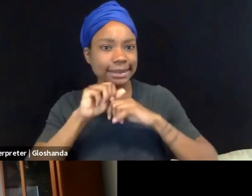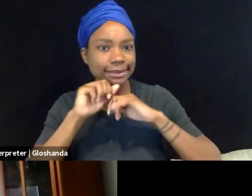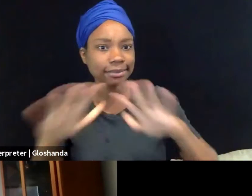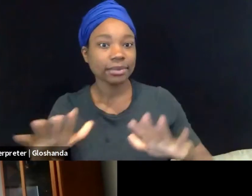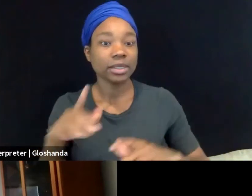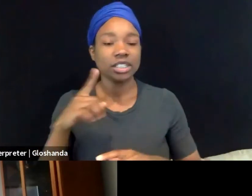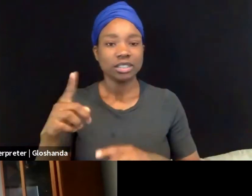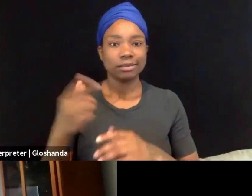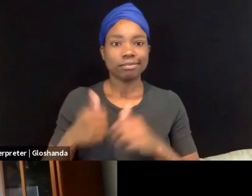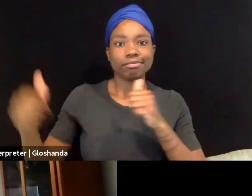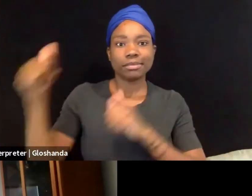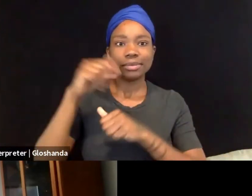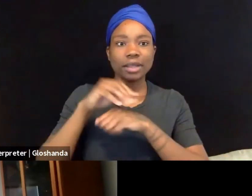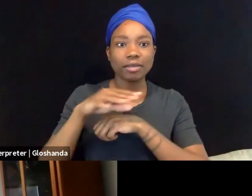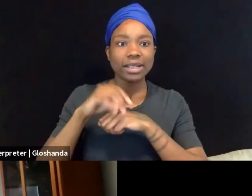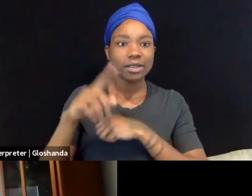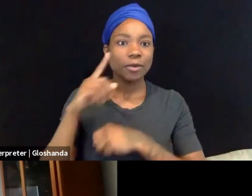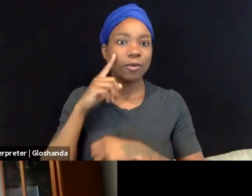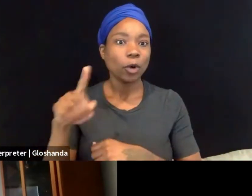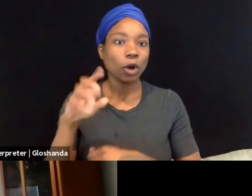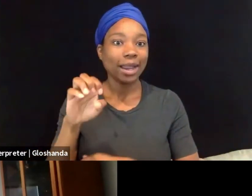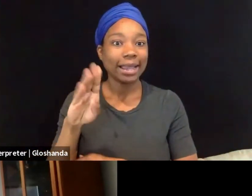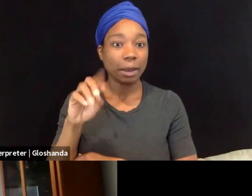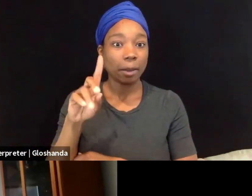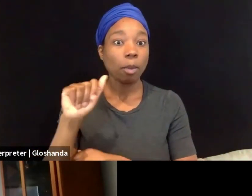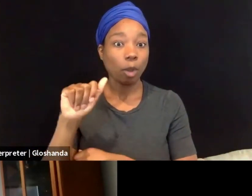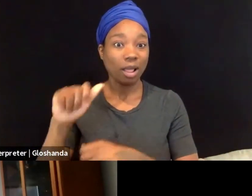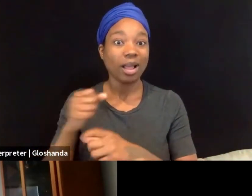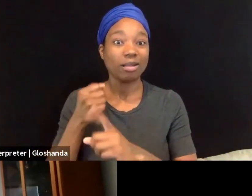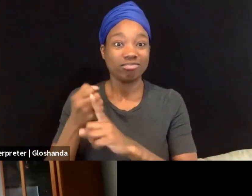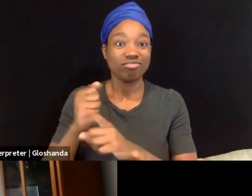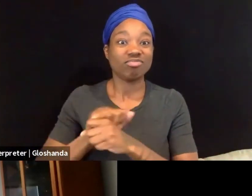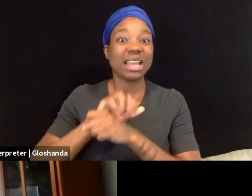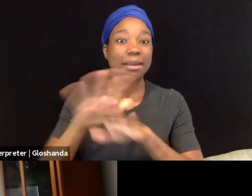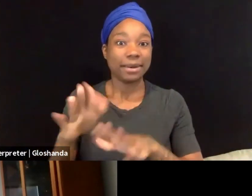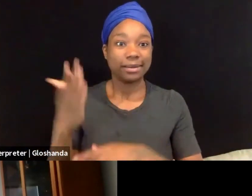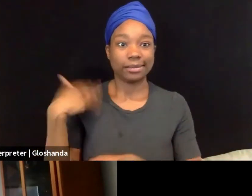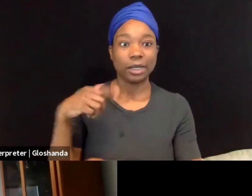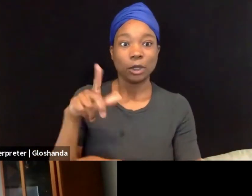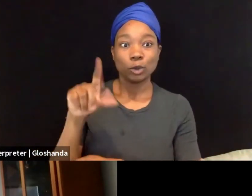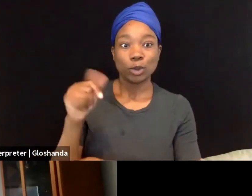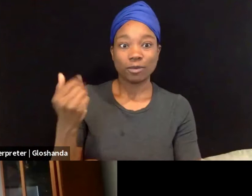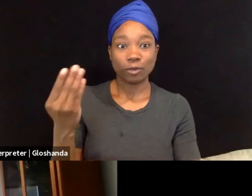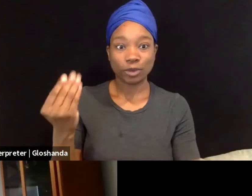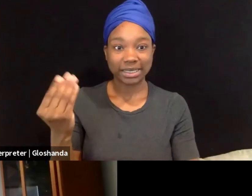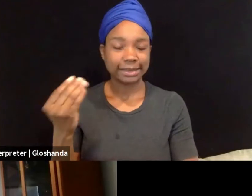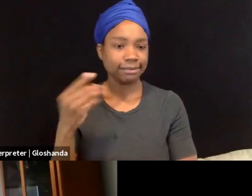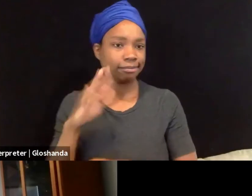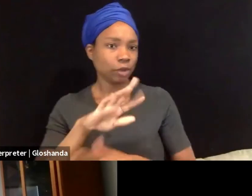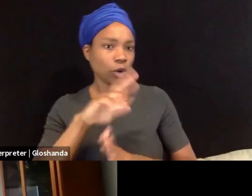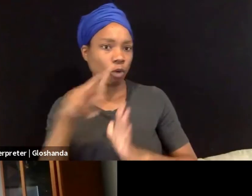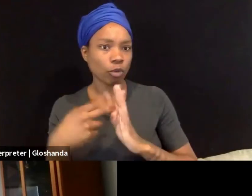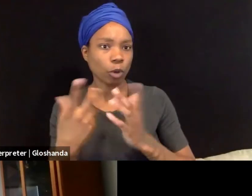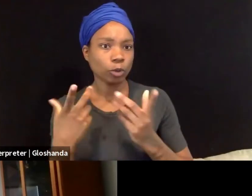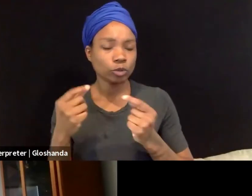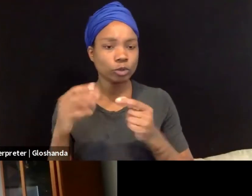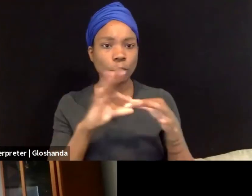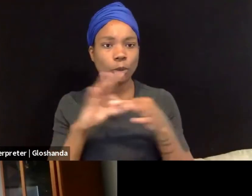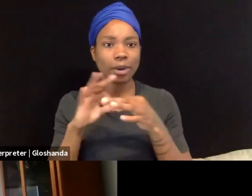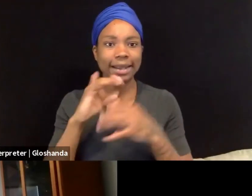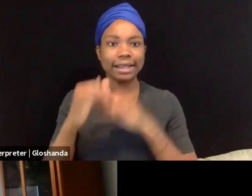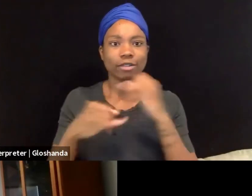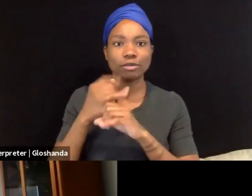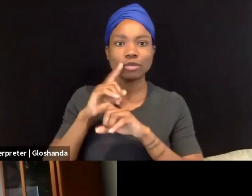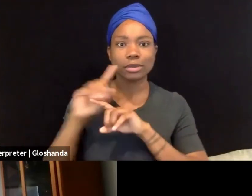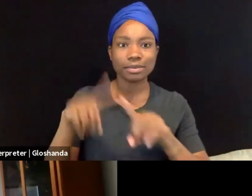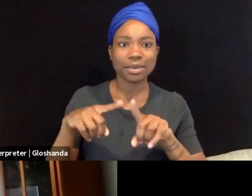Ebola during the epidemic in 2014. In that role, she helped coordinate international response efforts. She currently serves as a public health representative